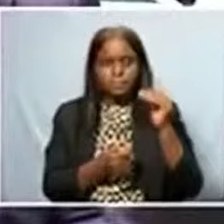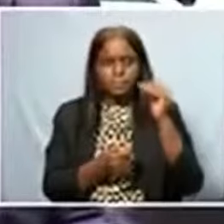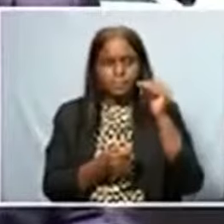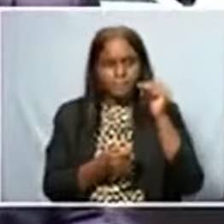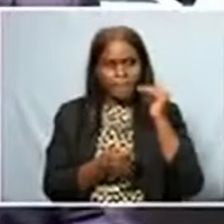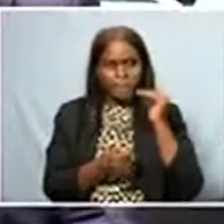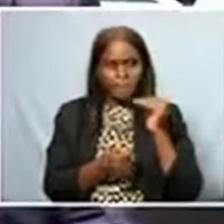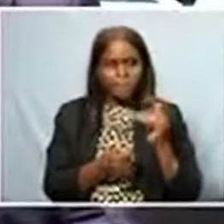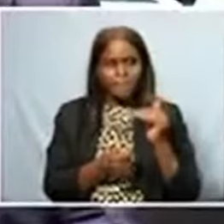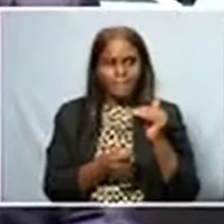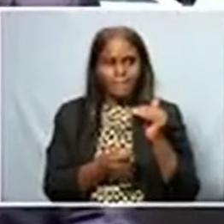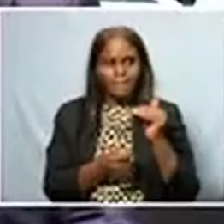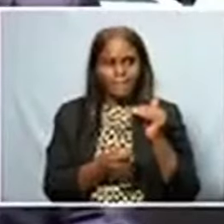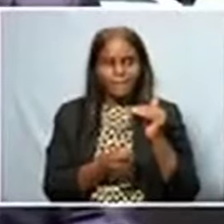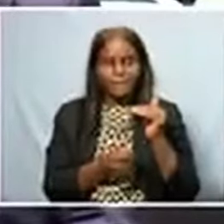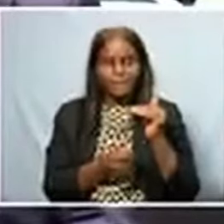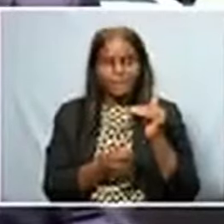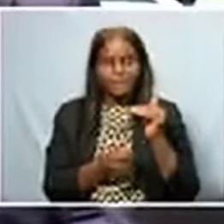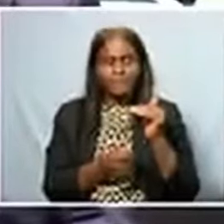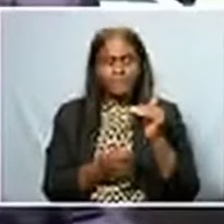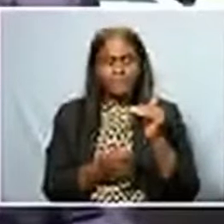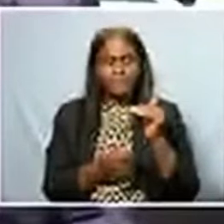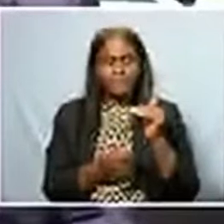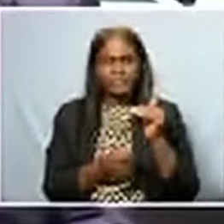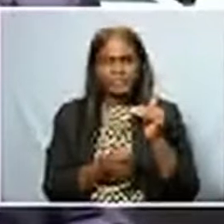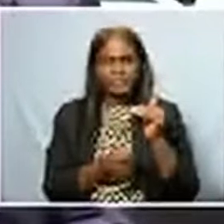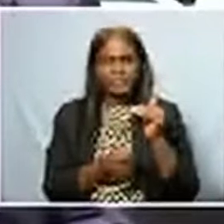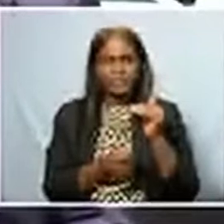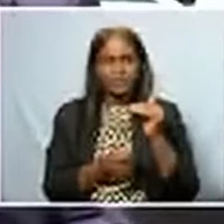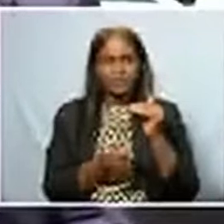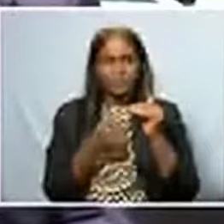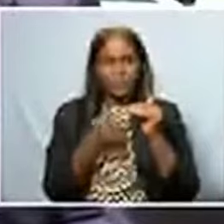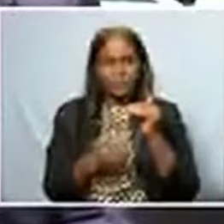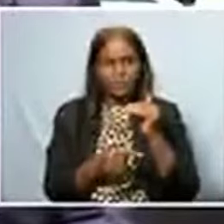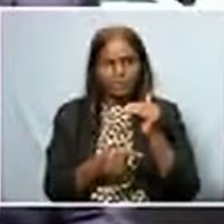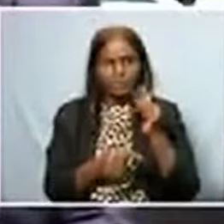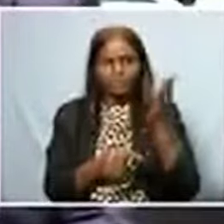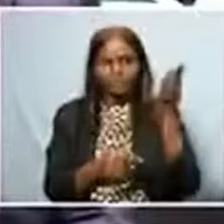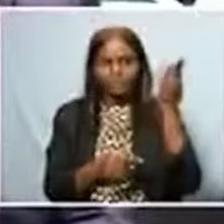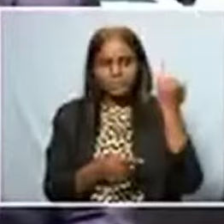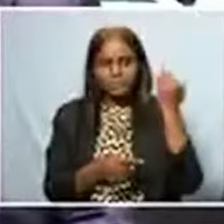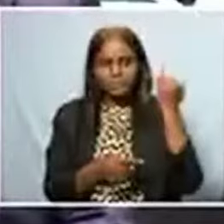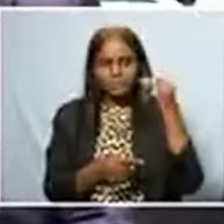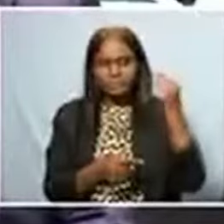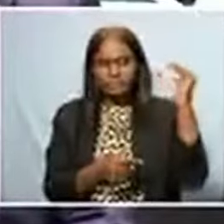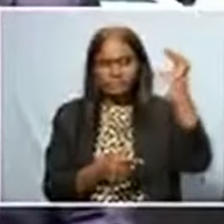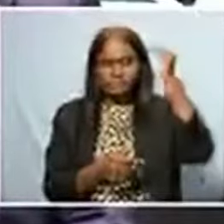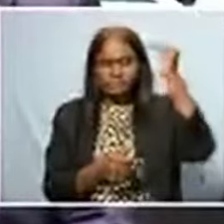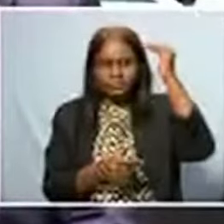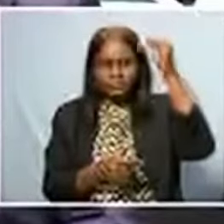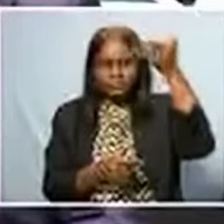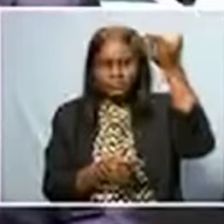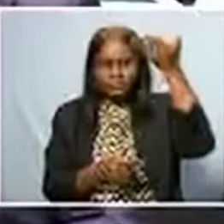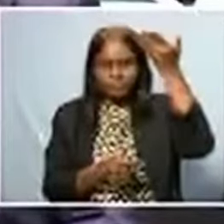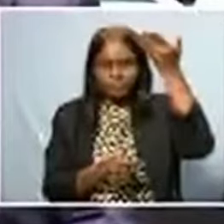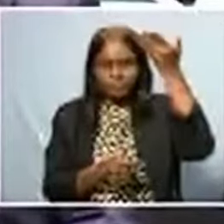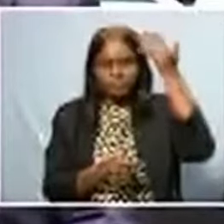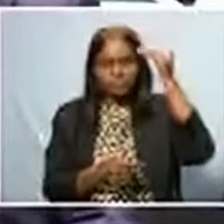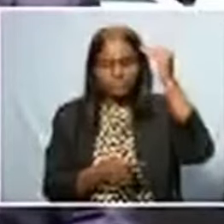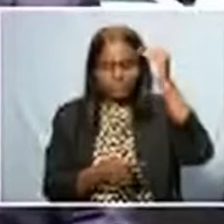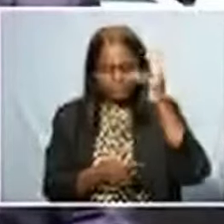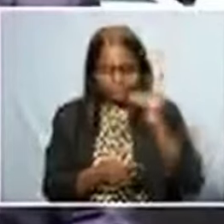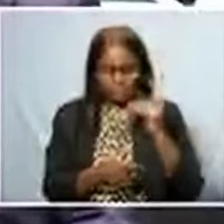central point, the fat that was at the upper part of this body has been